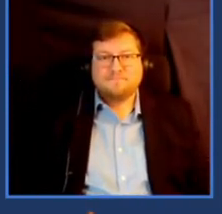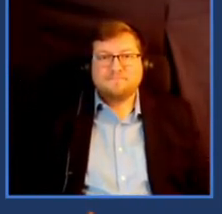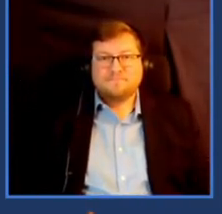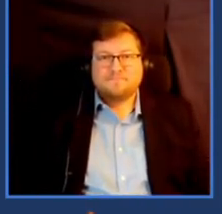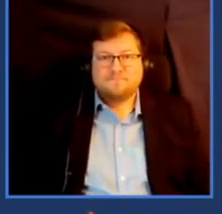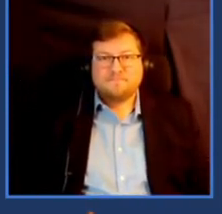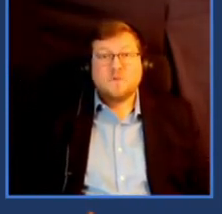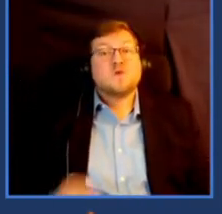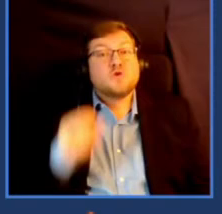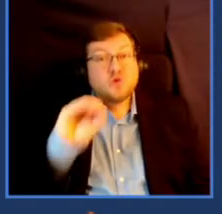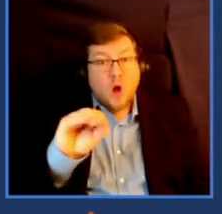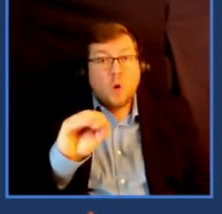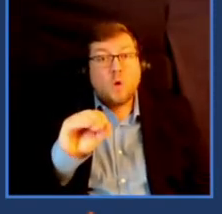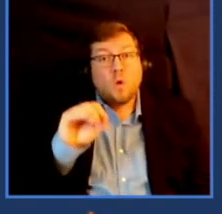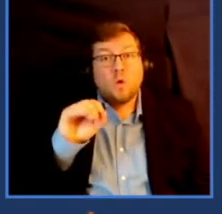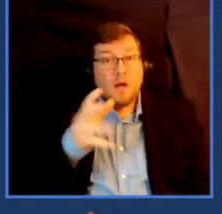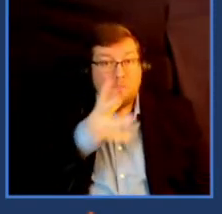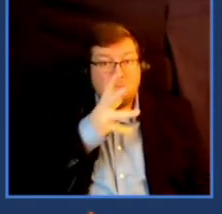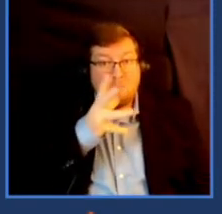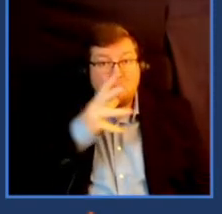So she believed in hard work.